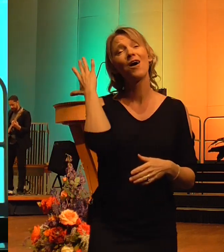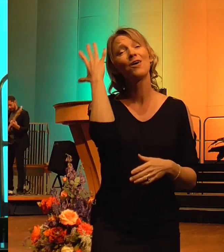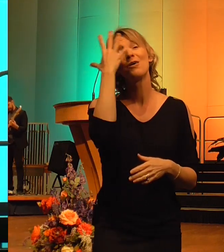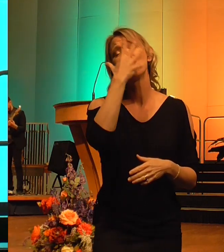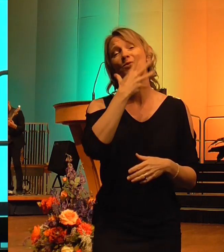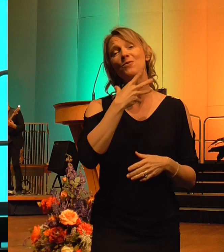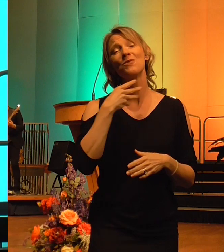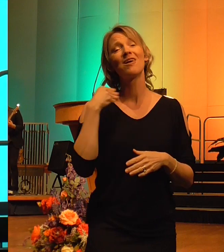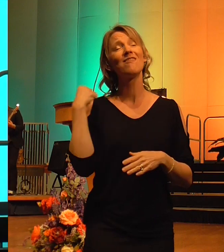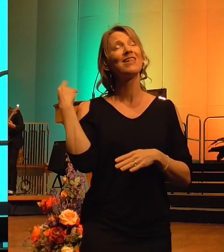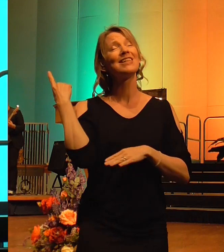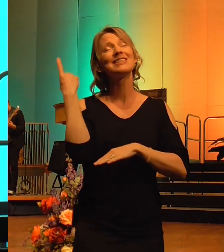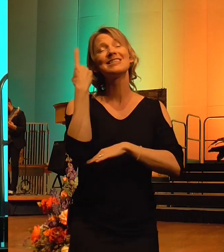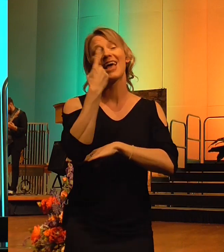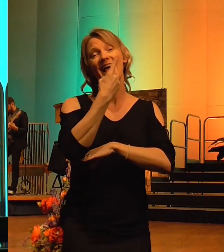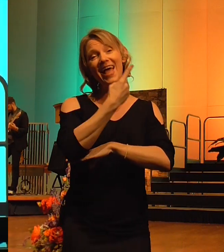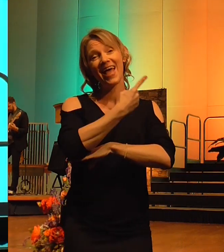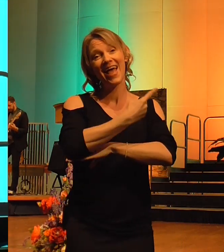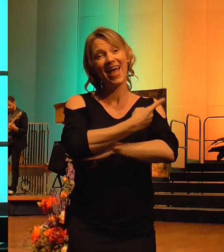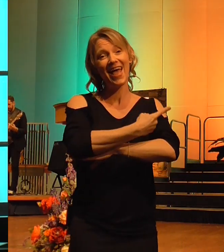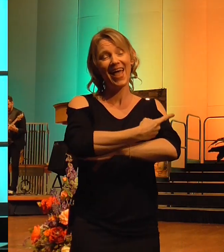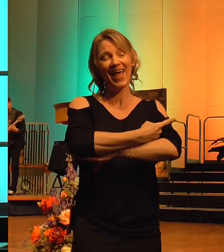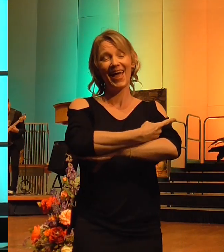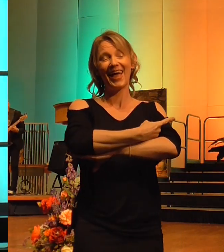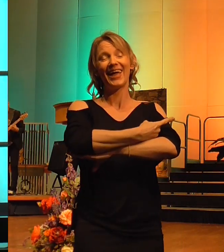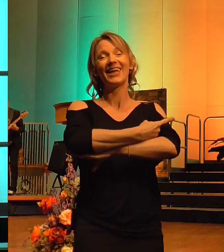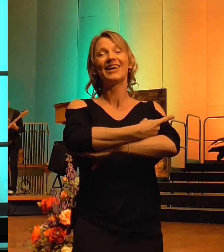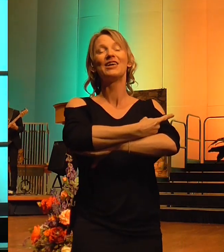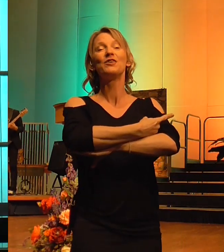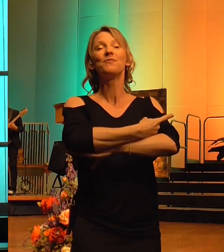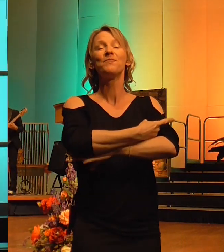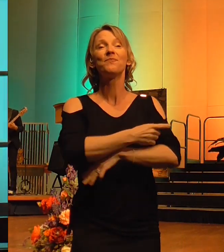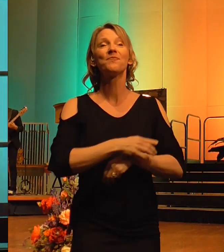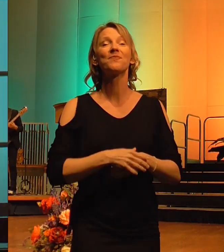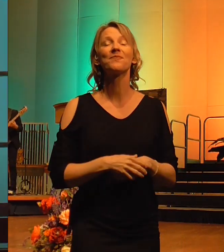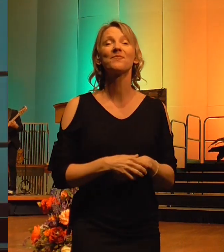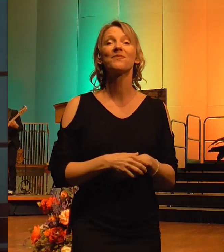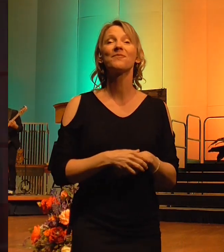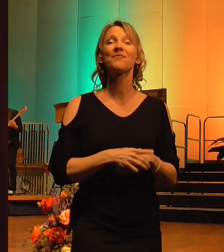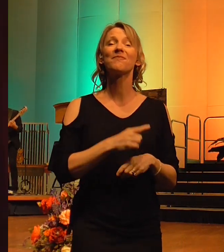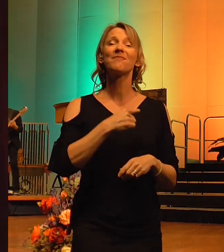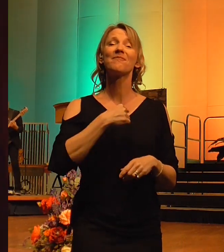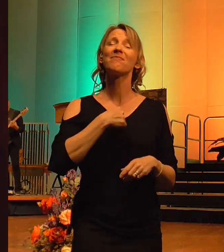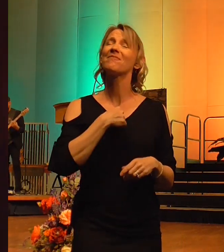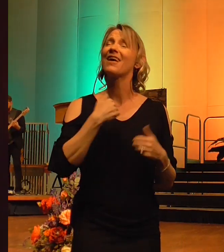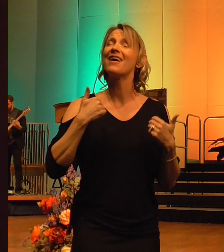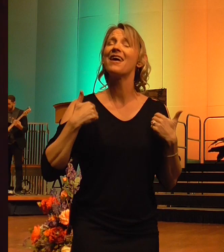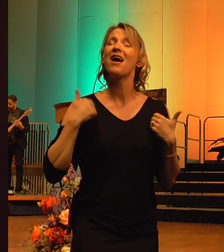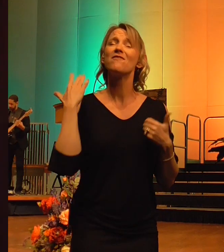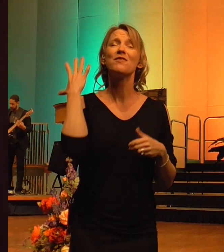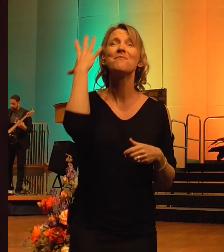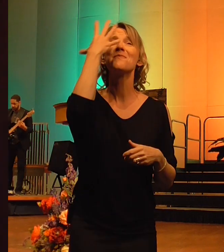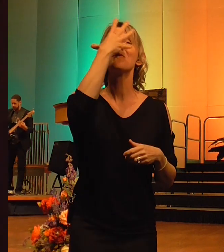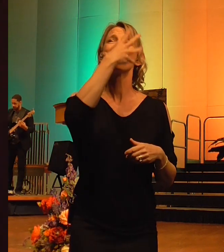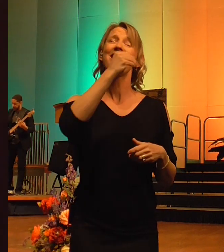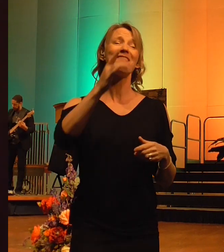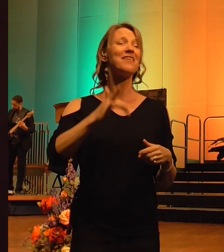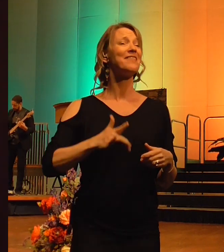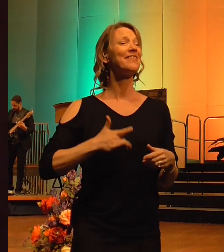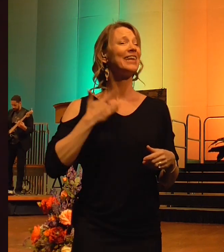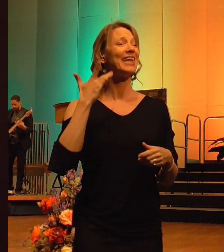morning. Oh, what a beautiful day. I got a